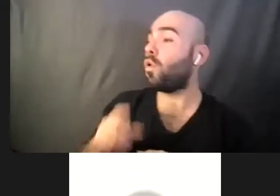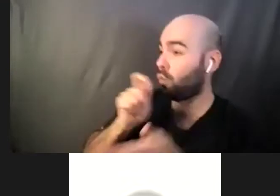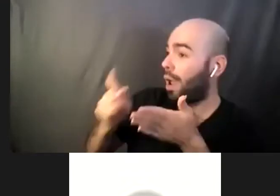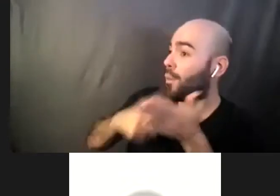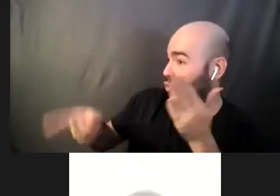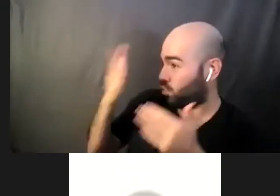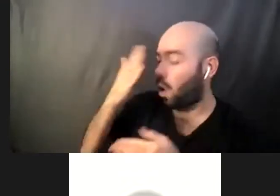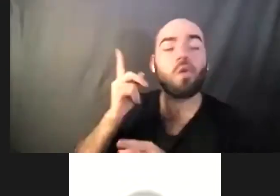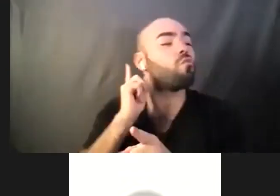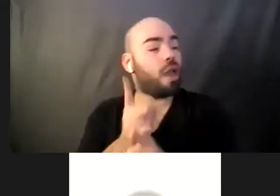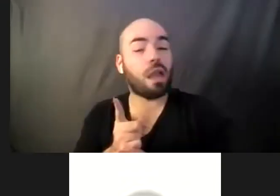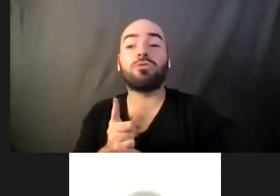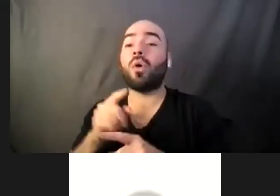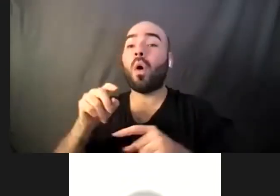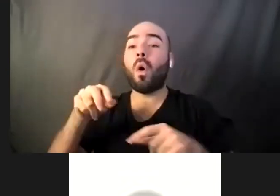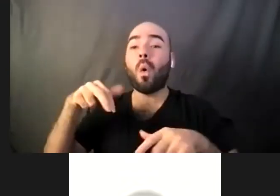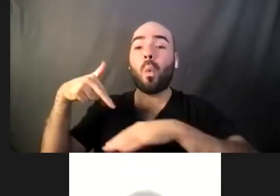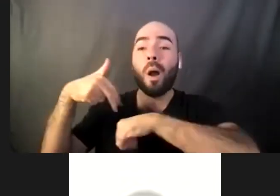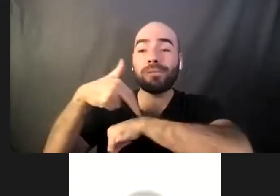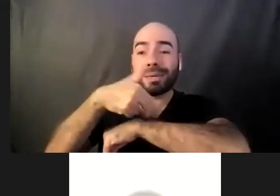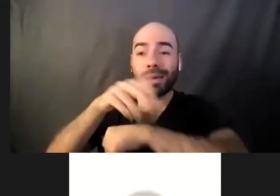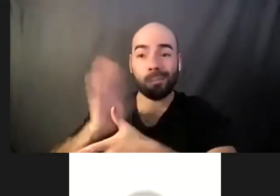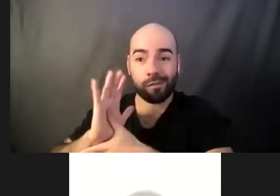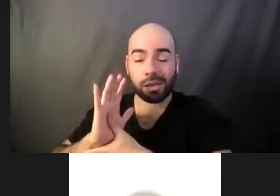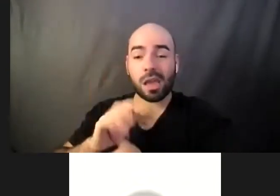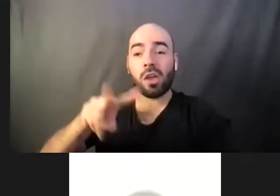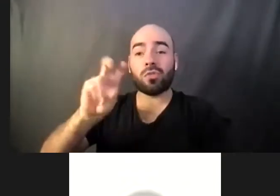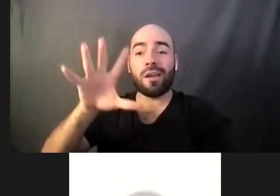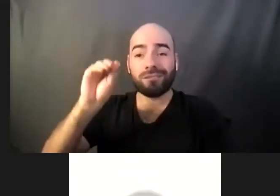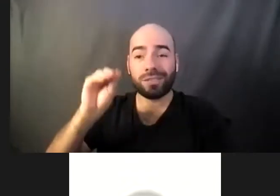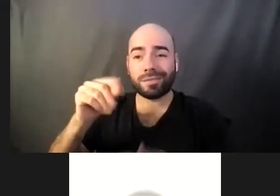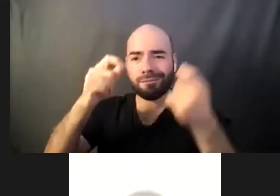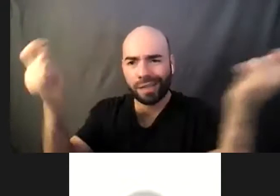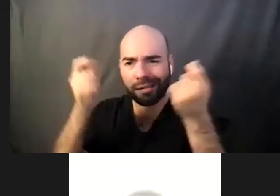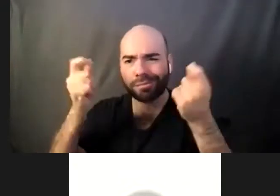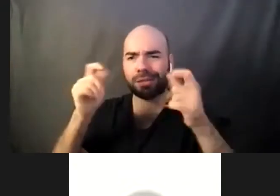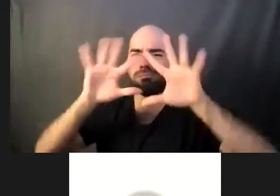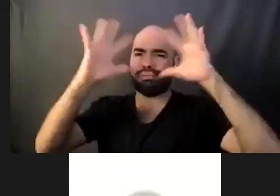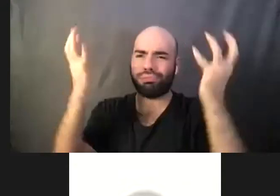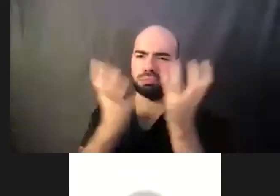And we made Walk For Me. It played about 250 festivals worldwide.